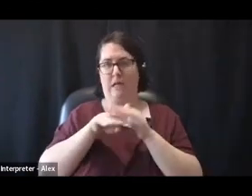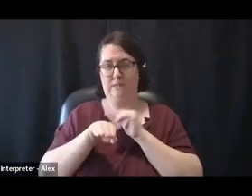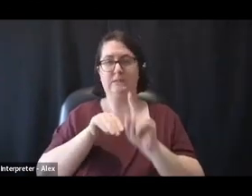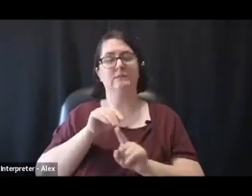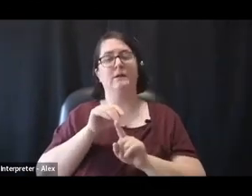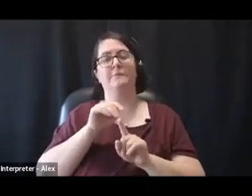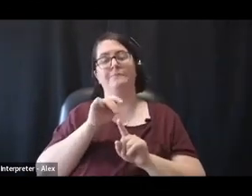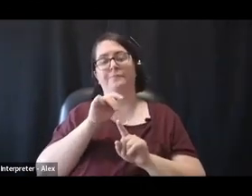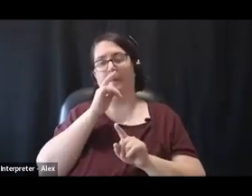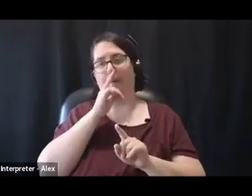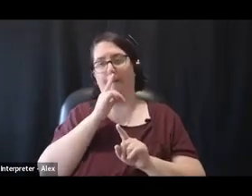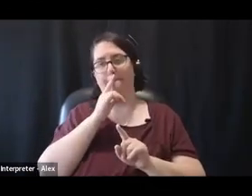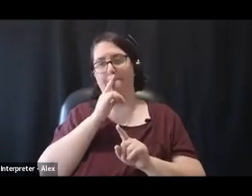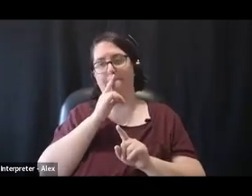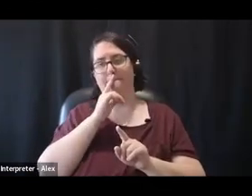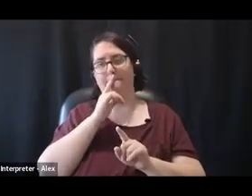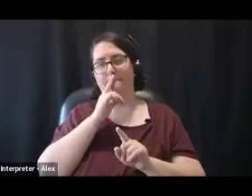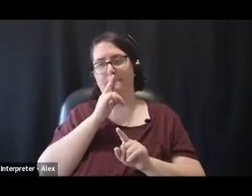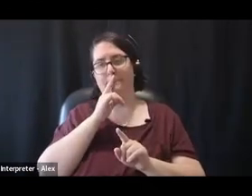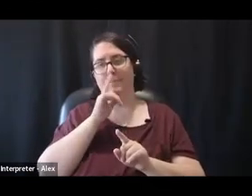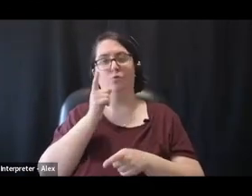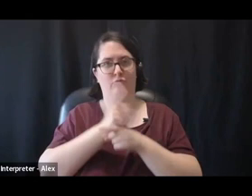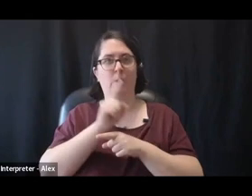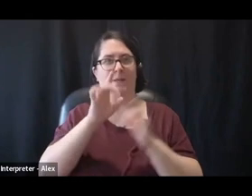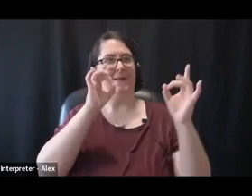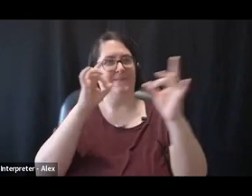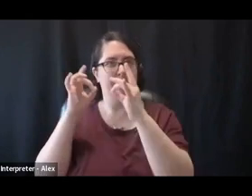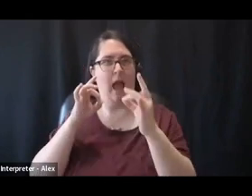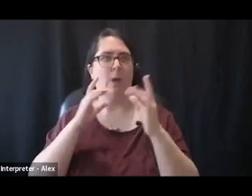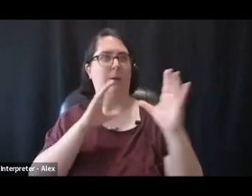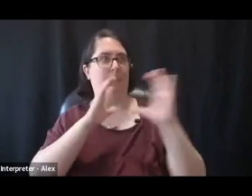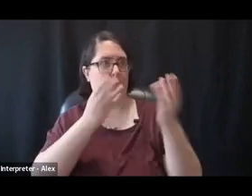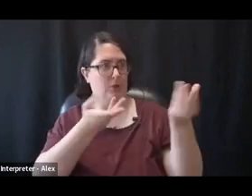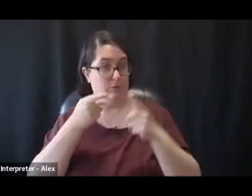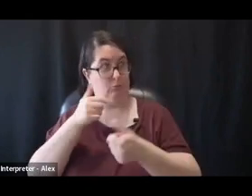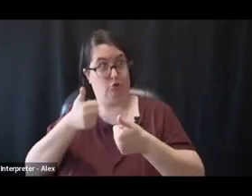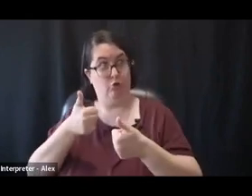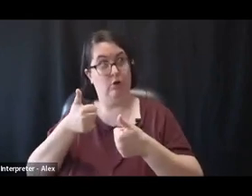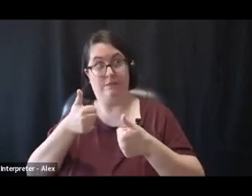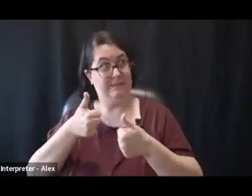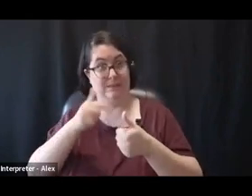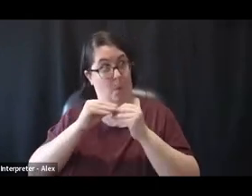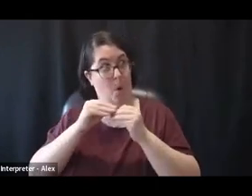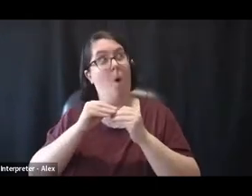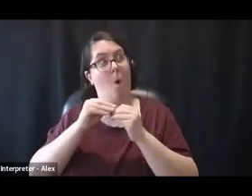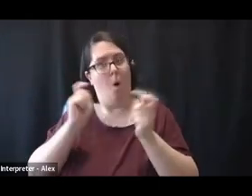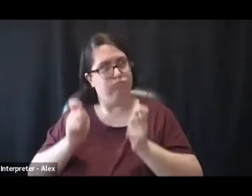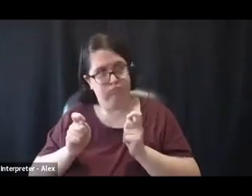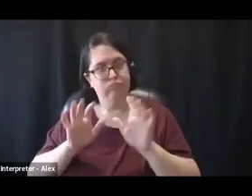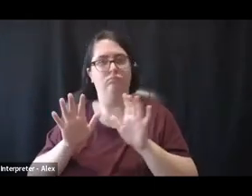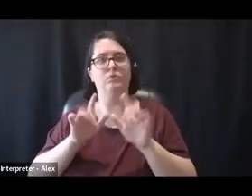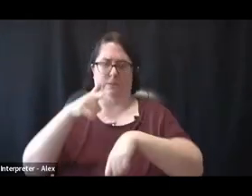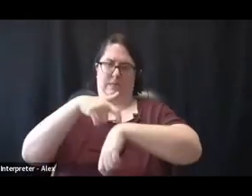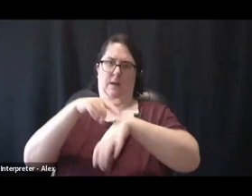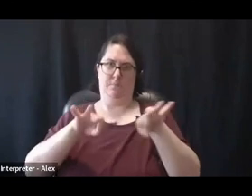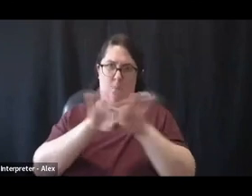created, it really cannot evolve without feedback and without communication, right? So time is definitely a crucial aspect